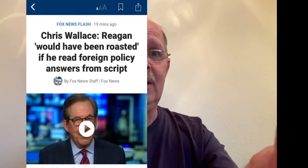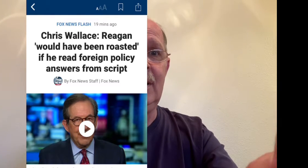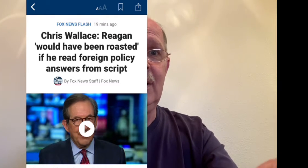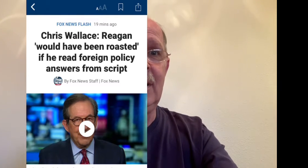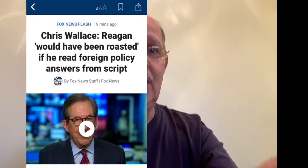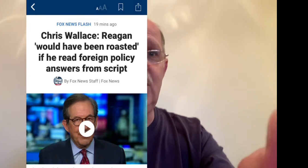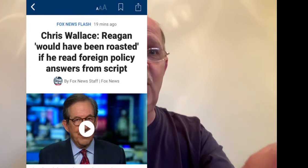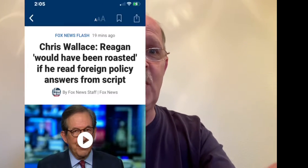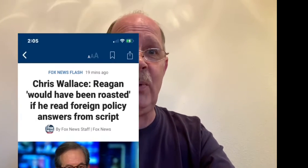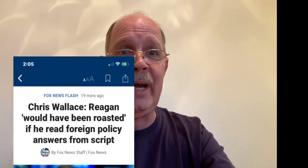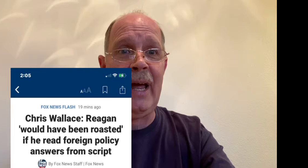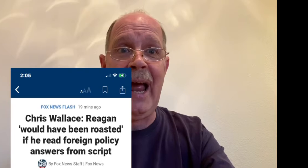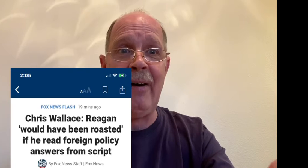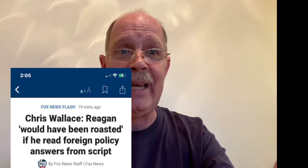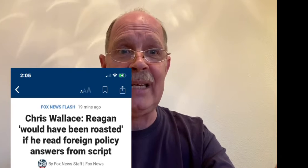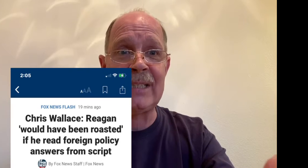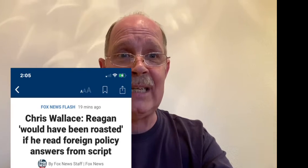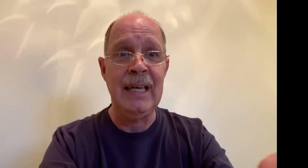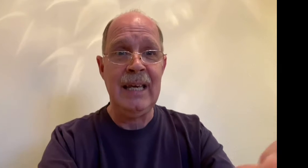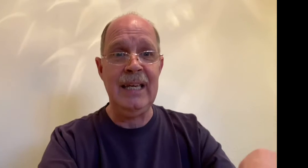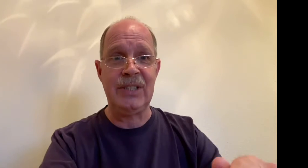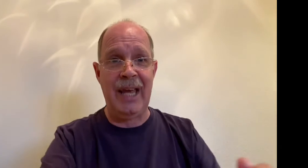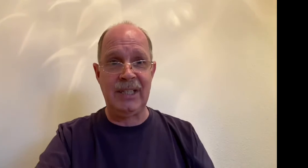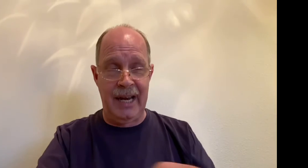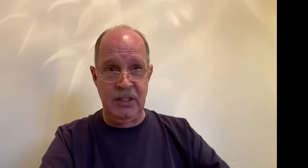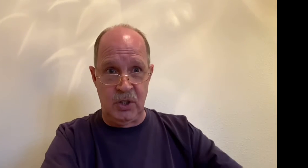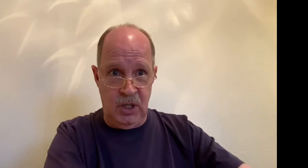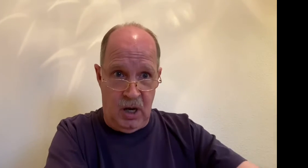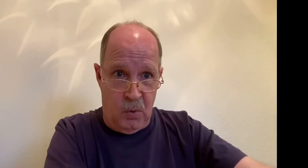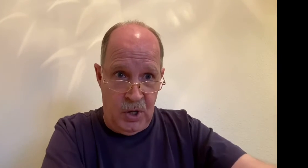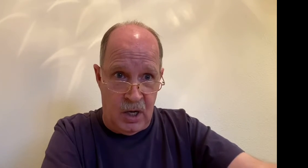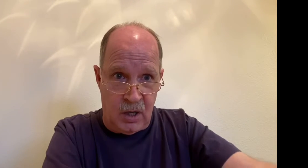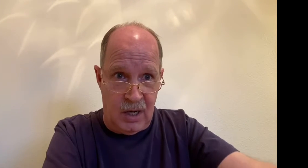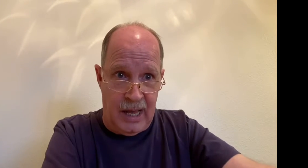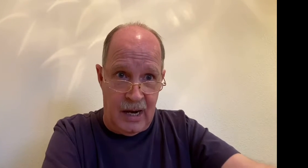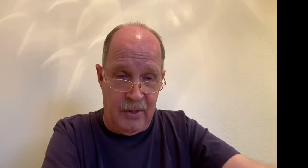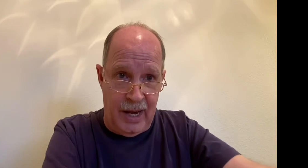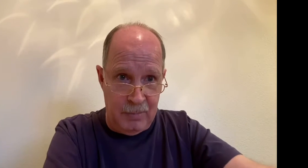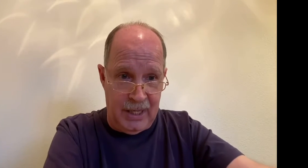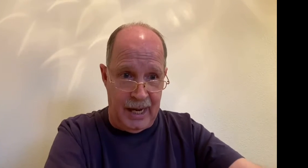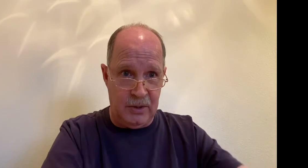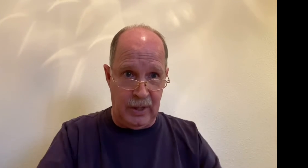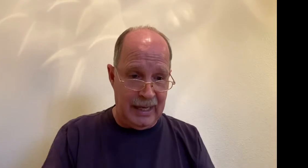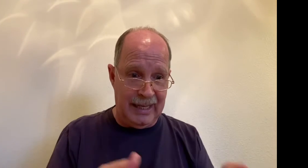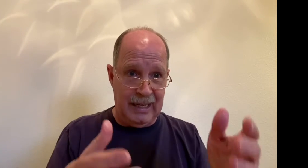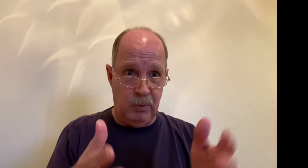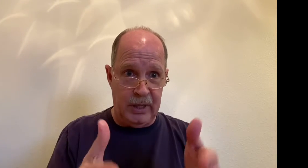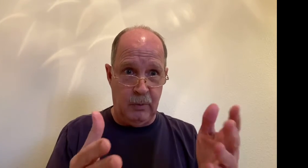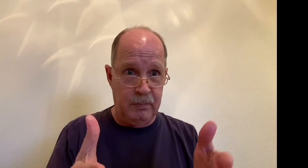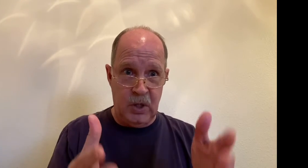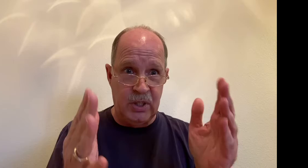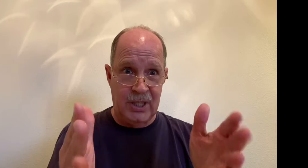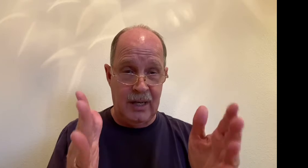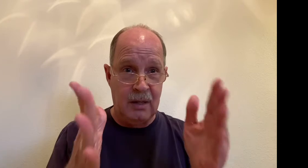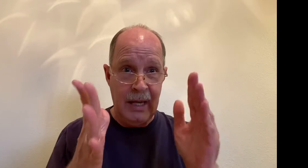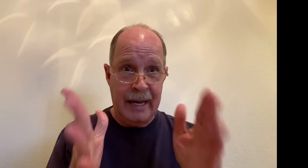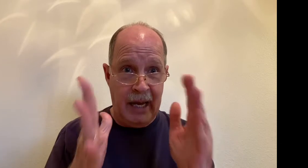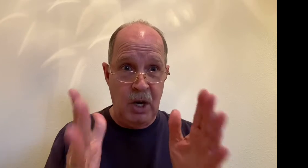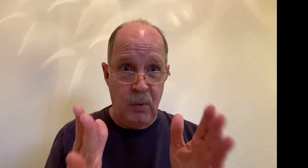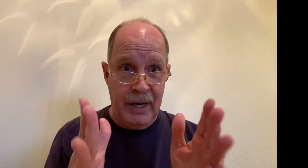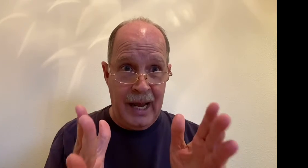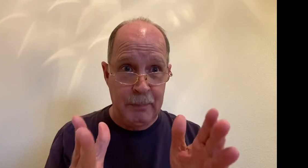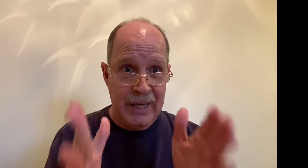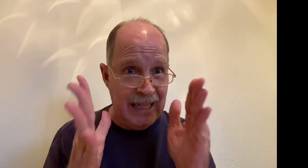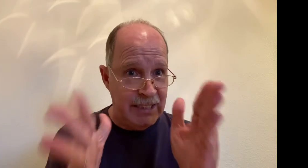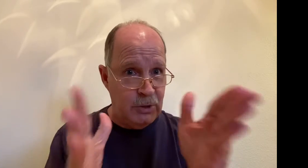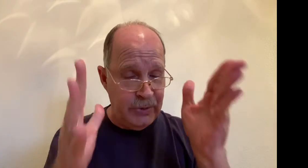Yeah. North Korea, how easy is that to answer? No, we're not going to allow that. But he didn't even read it you could tell. And I know